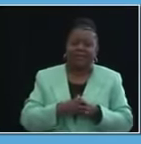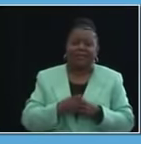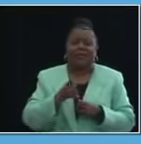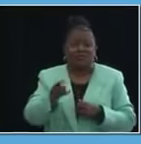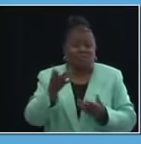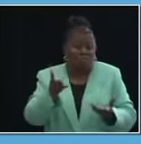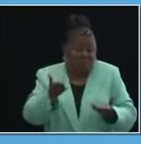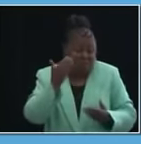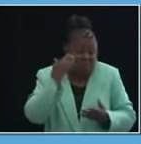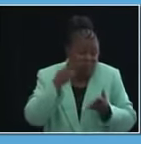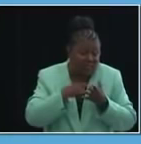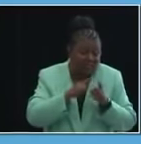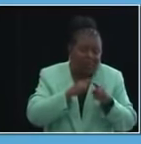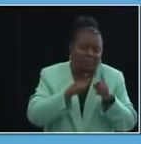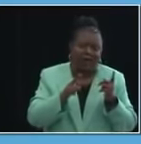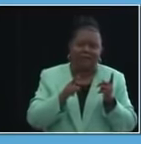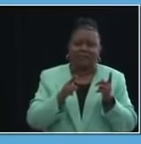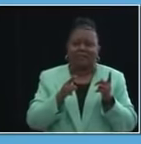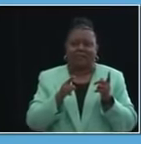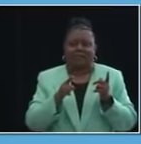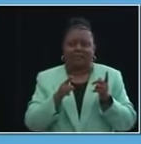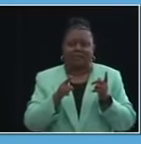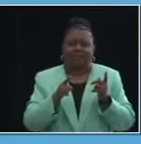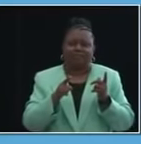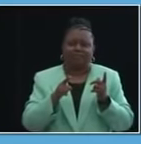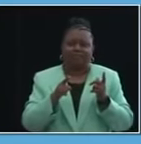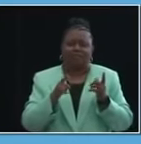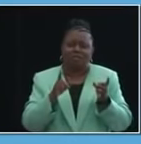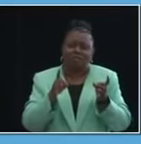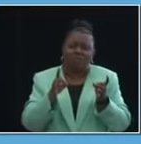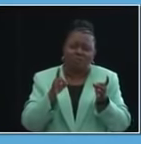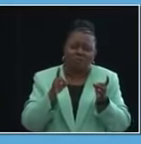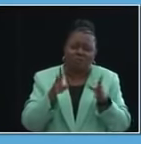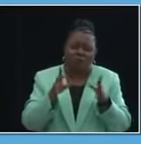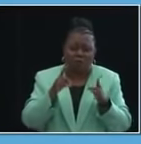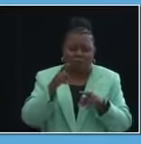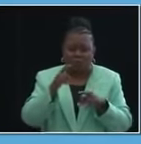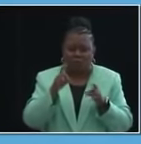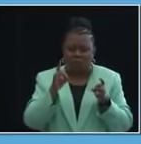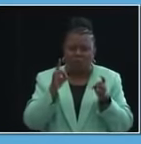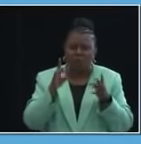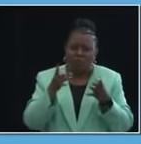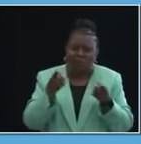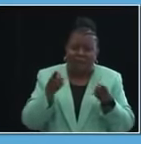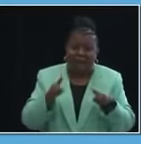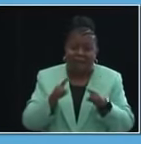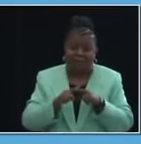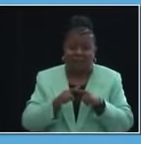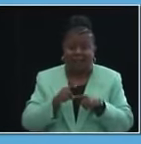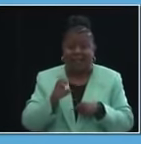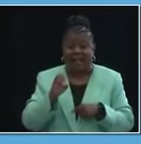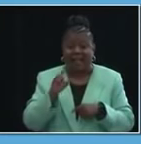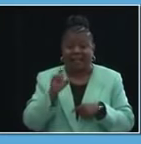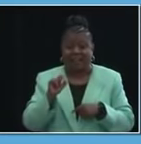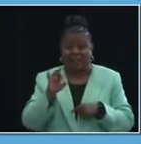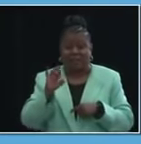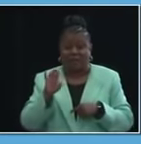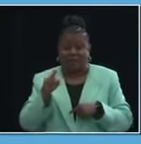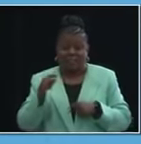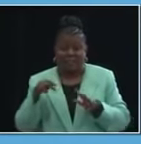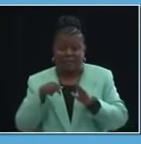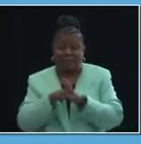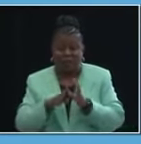You may know this, but in the horrible tragedy of Ella Frank's murder,